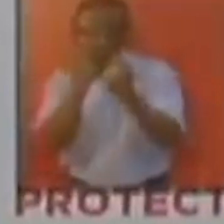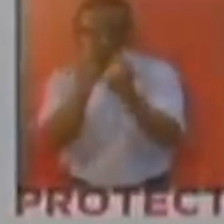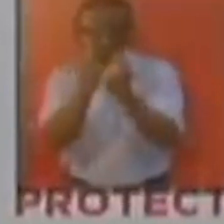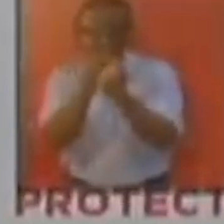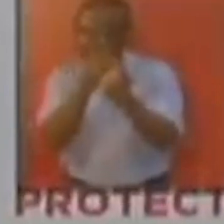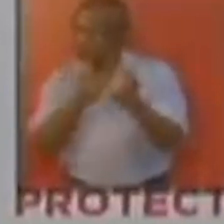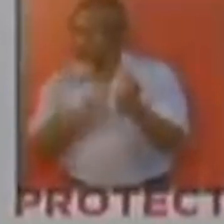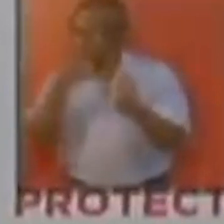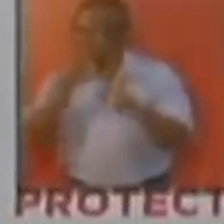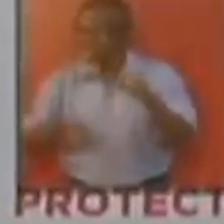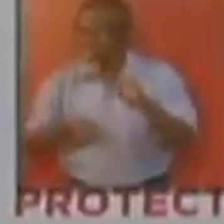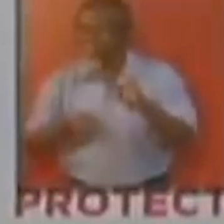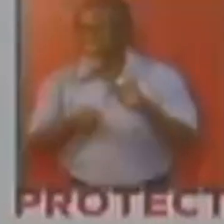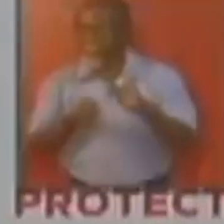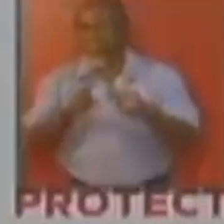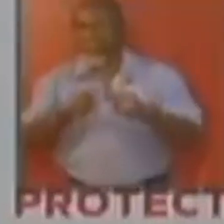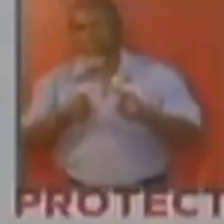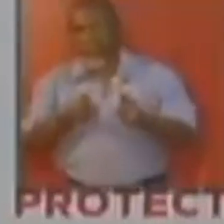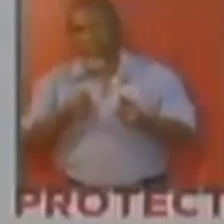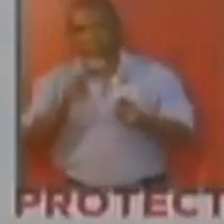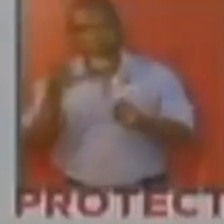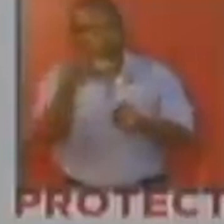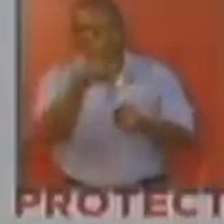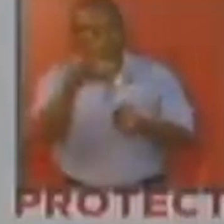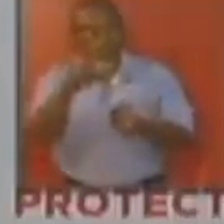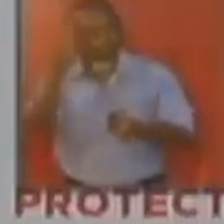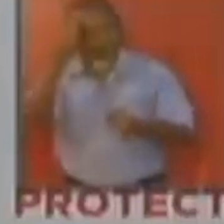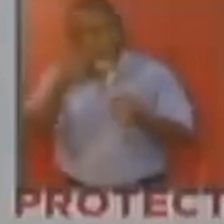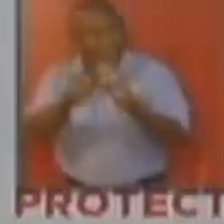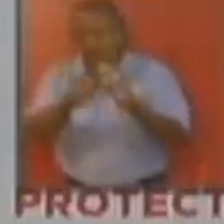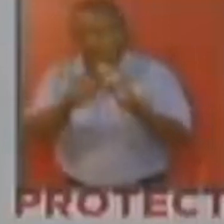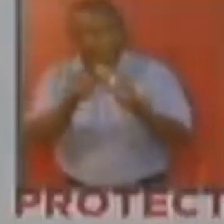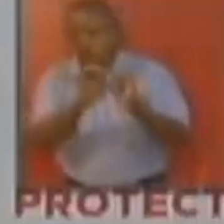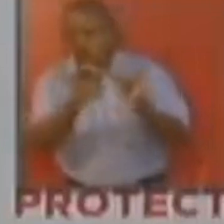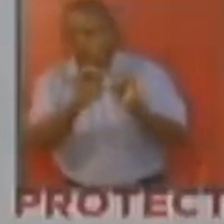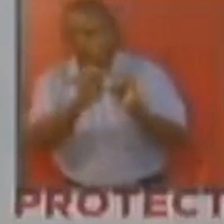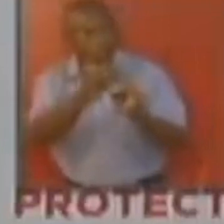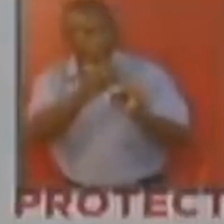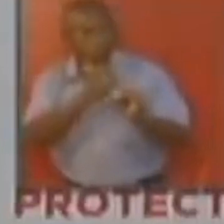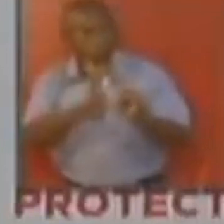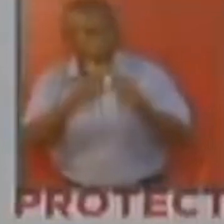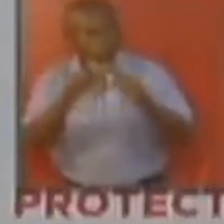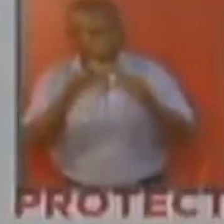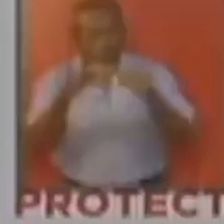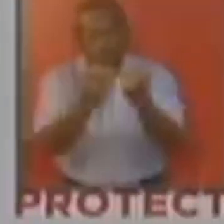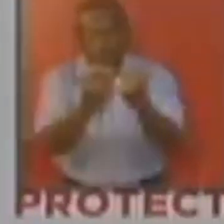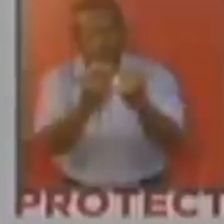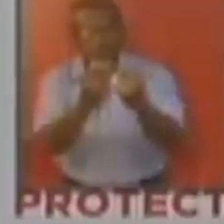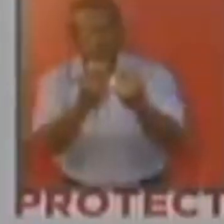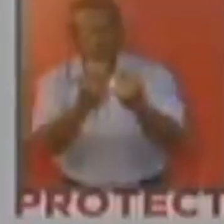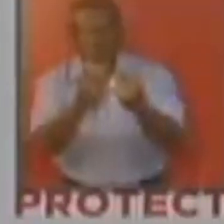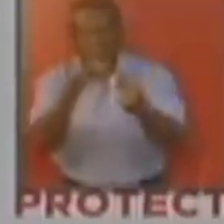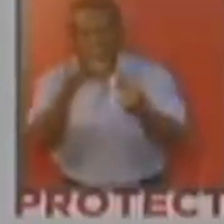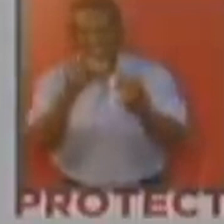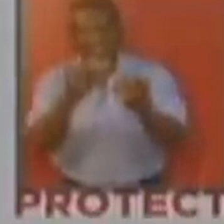confidentiality, I would like to remind the public that no age group is immune from the morbidity or